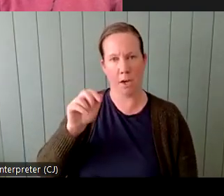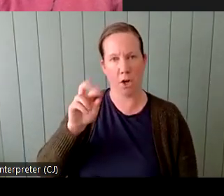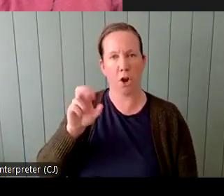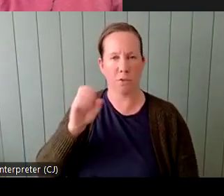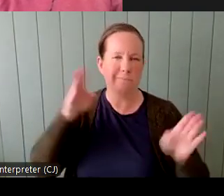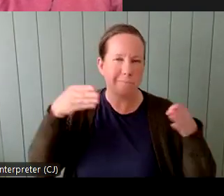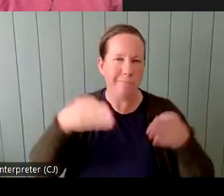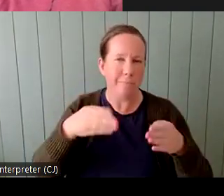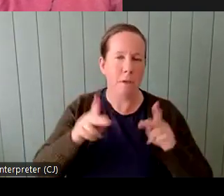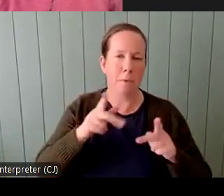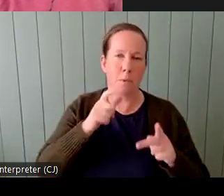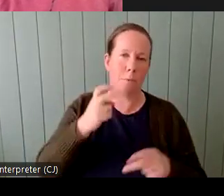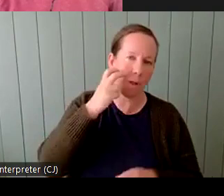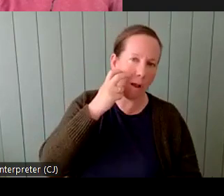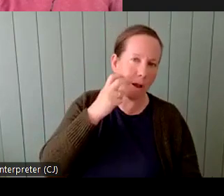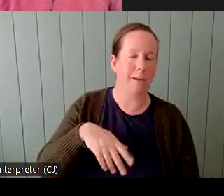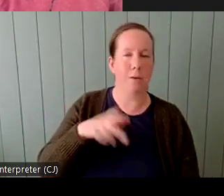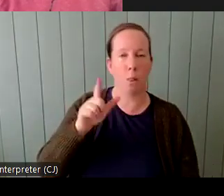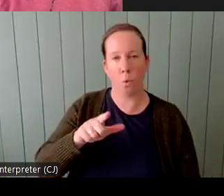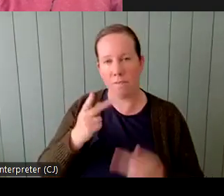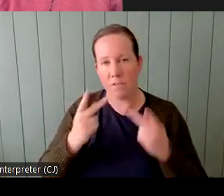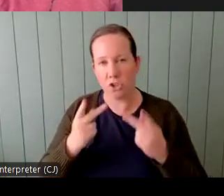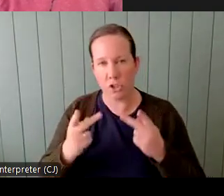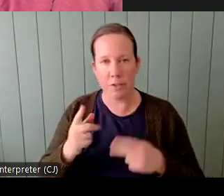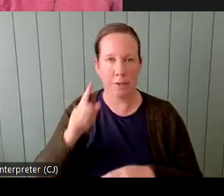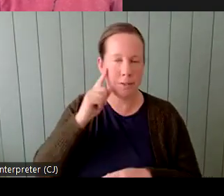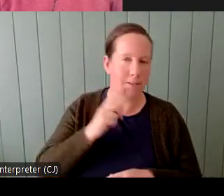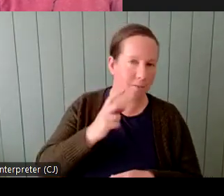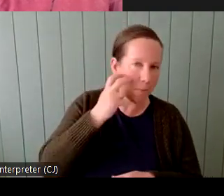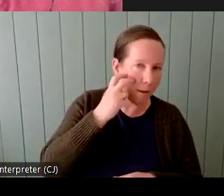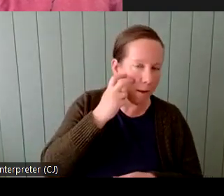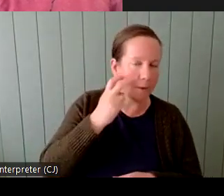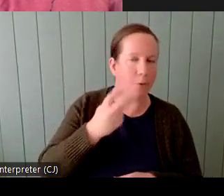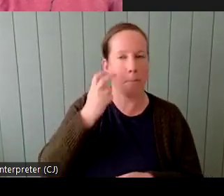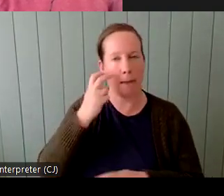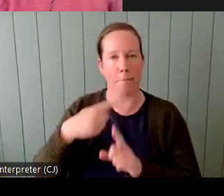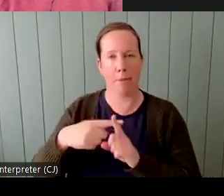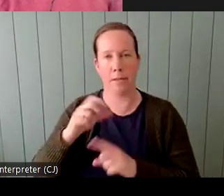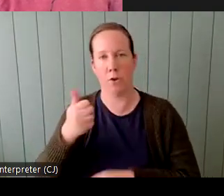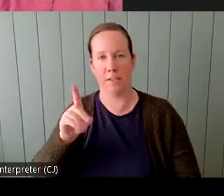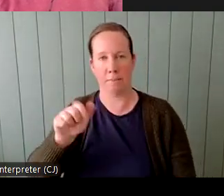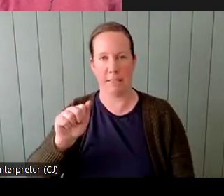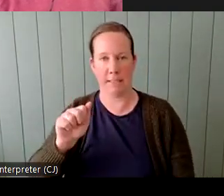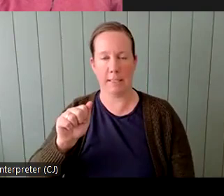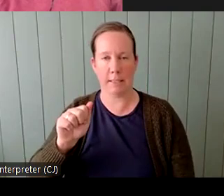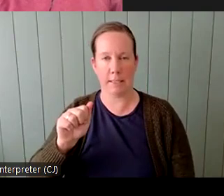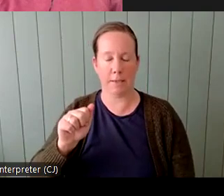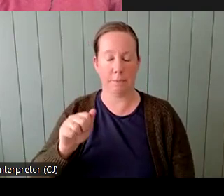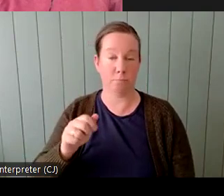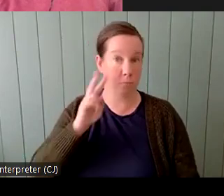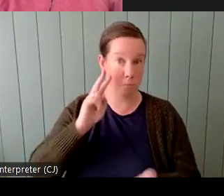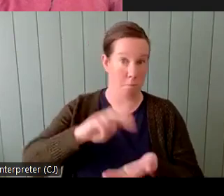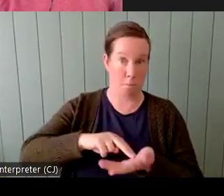vision, deaf blind, or blind with other disabilities. The purpose of these webinars